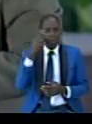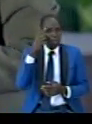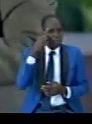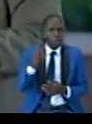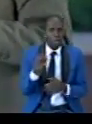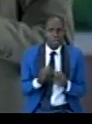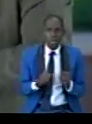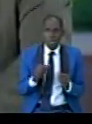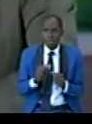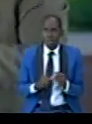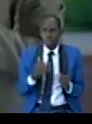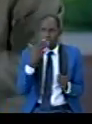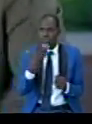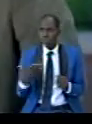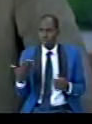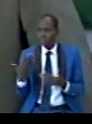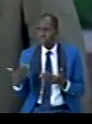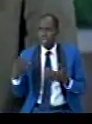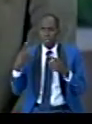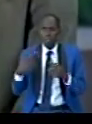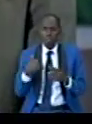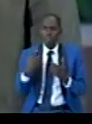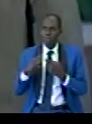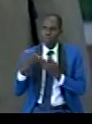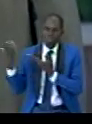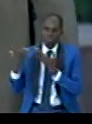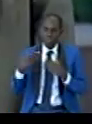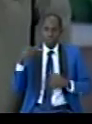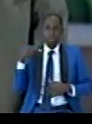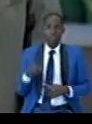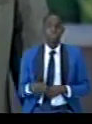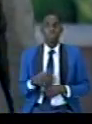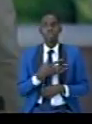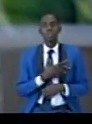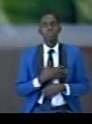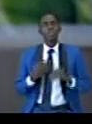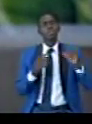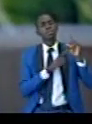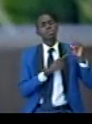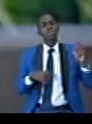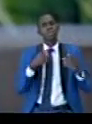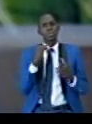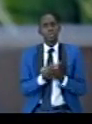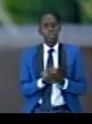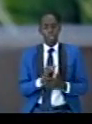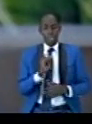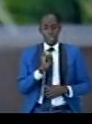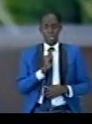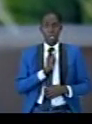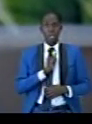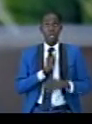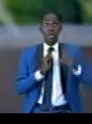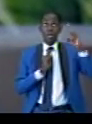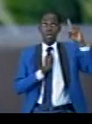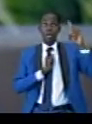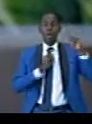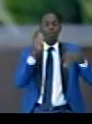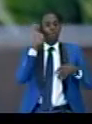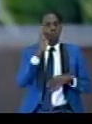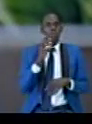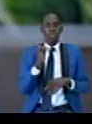on. We want to ruin and wreck and destroy. And then the Lord says, I will decree a